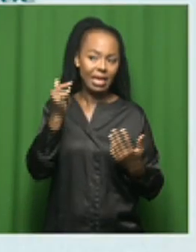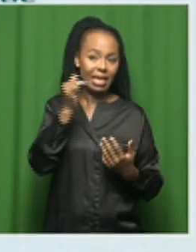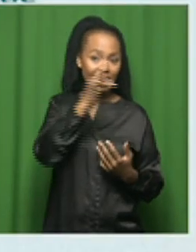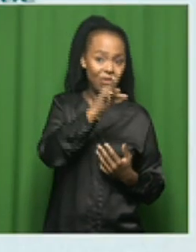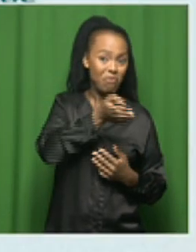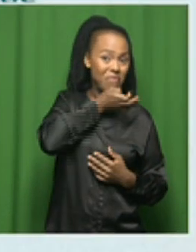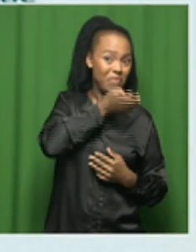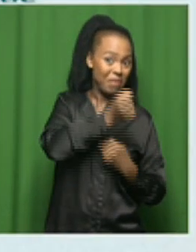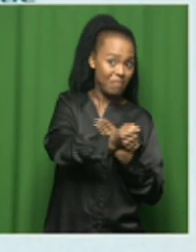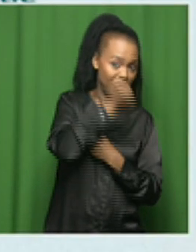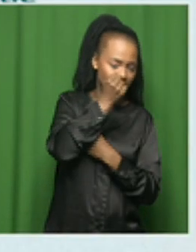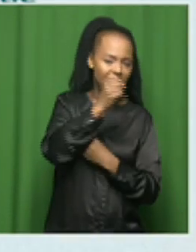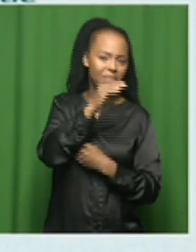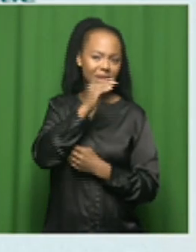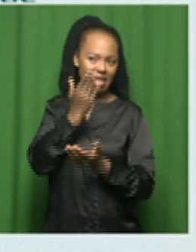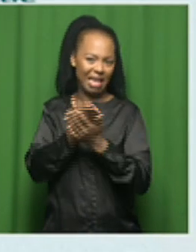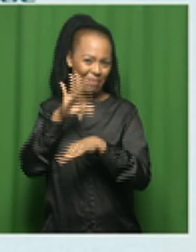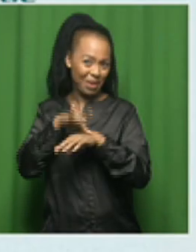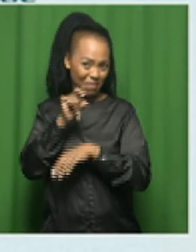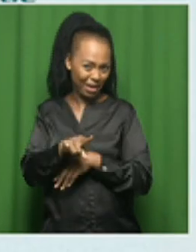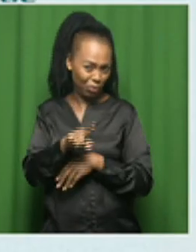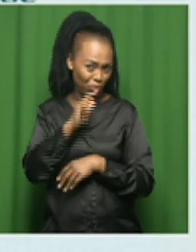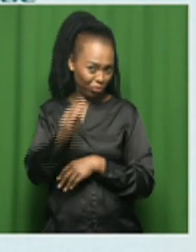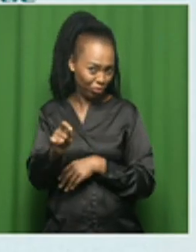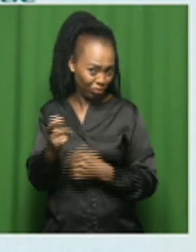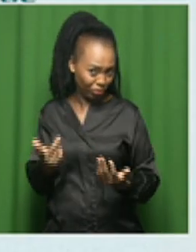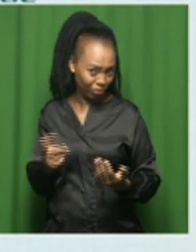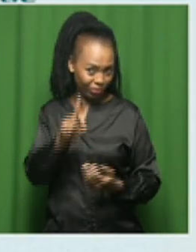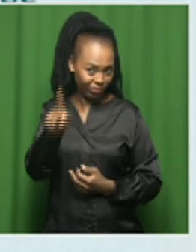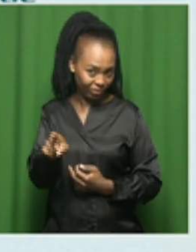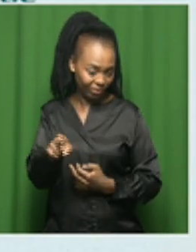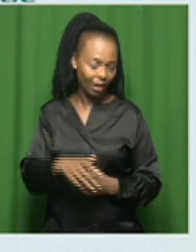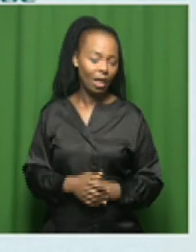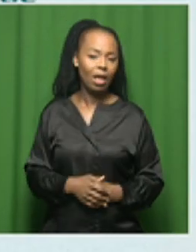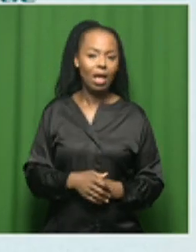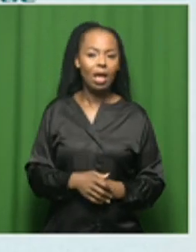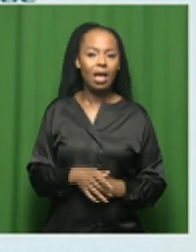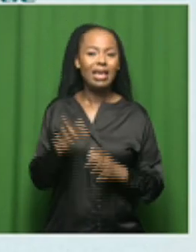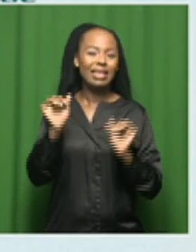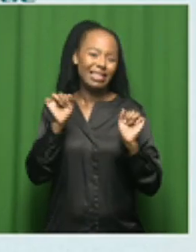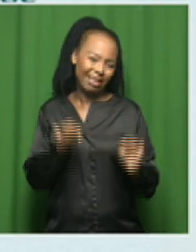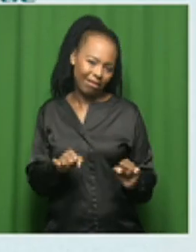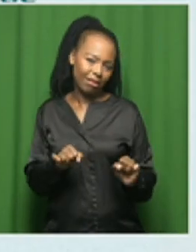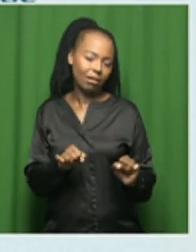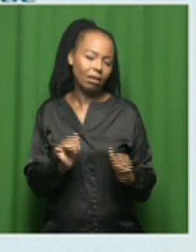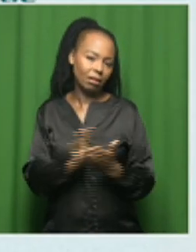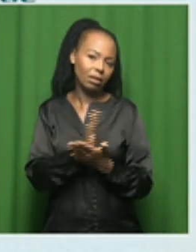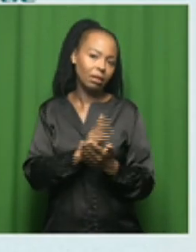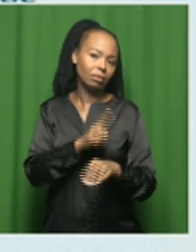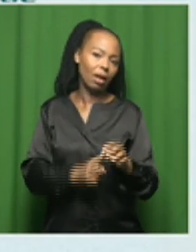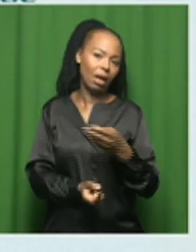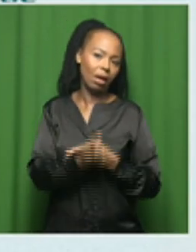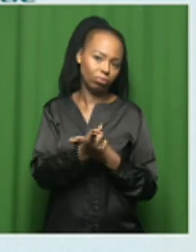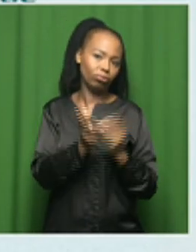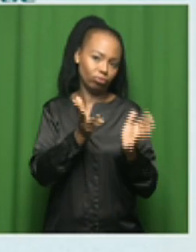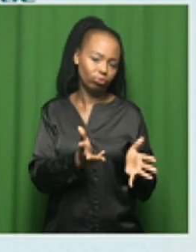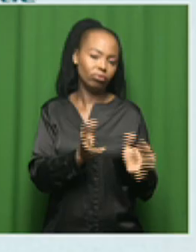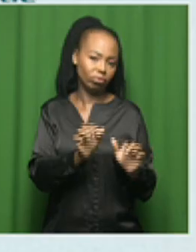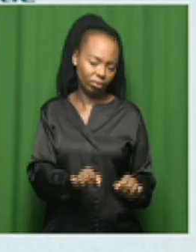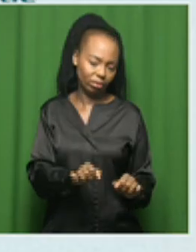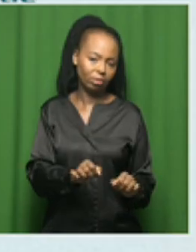gout. Yes. It is associated with the gout flare-up.